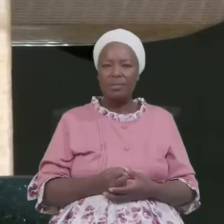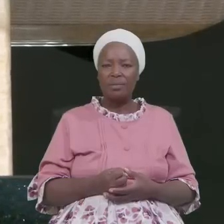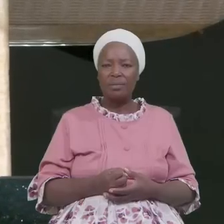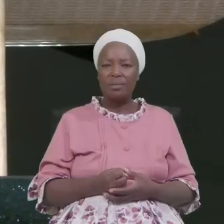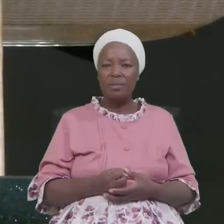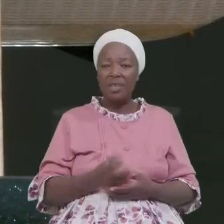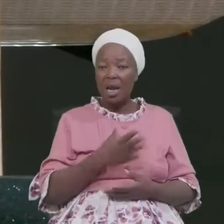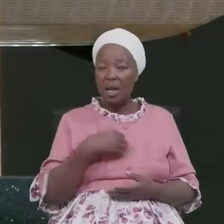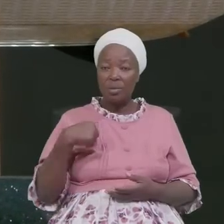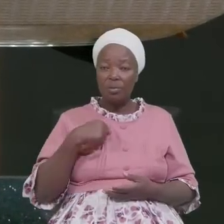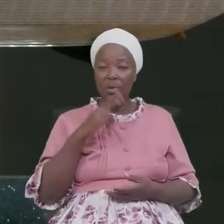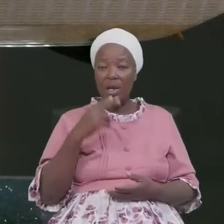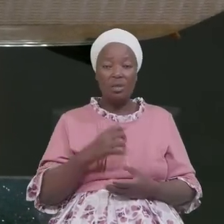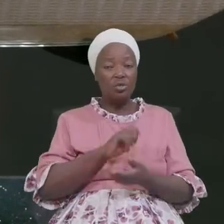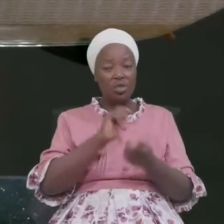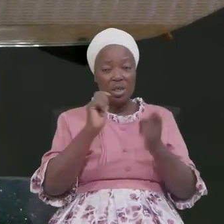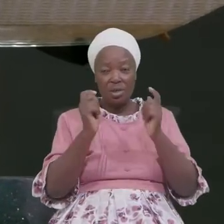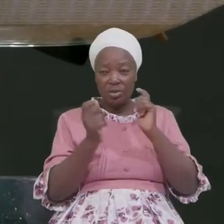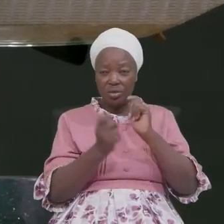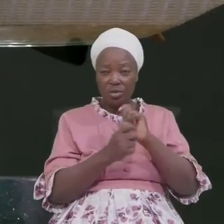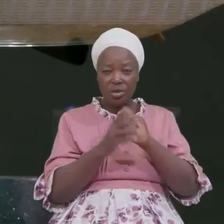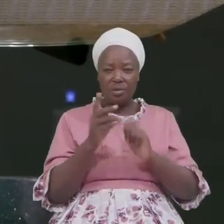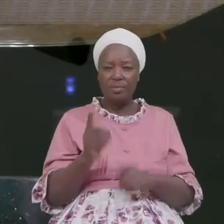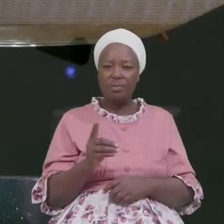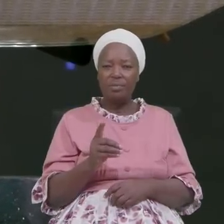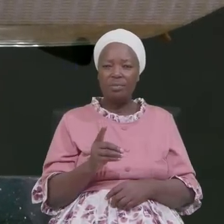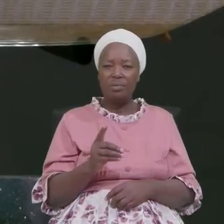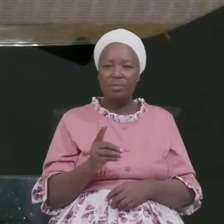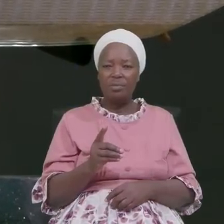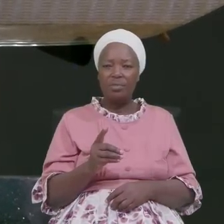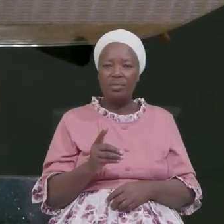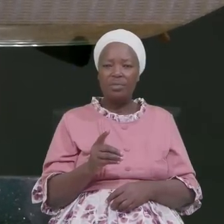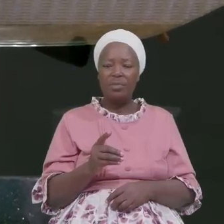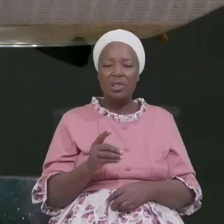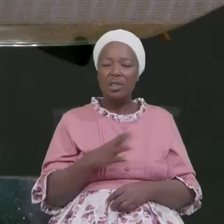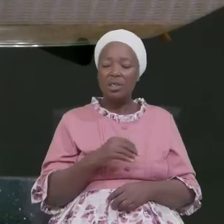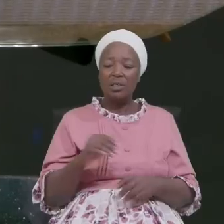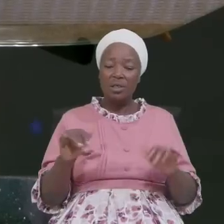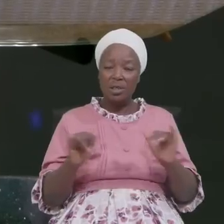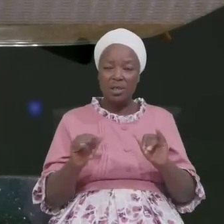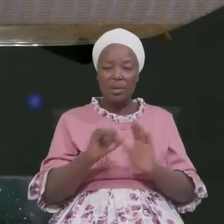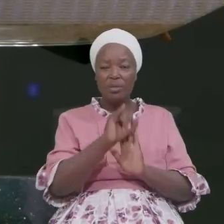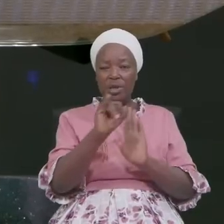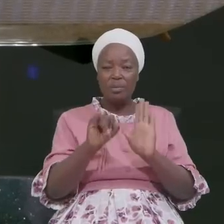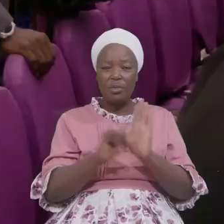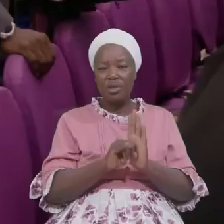and we are changed from the same image